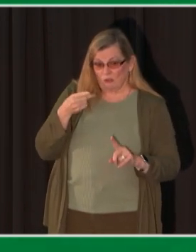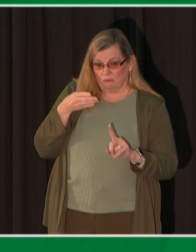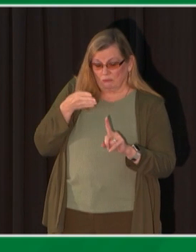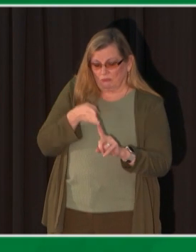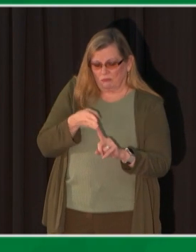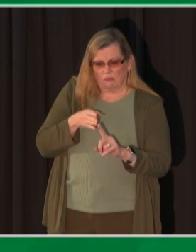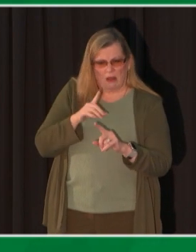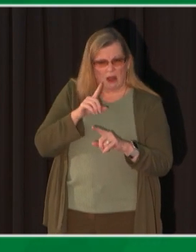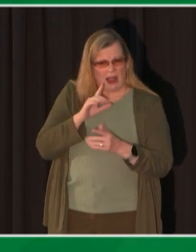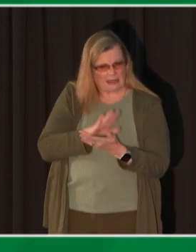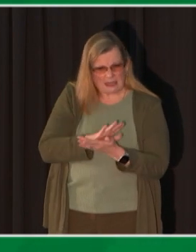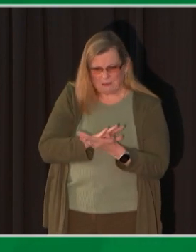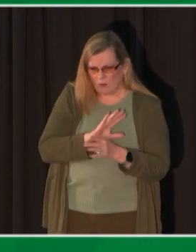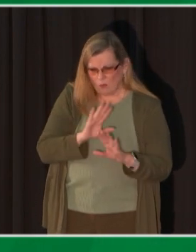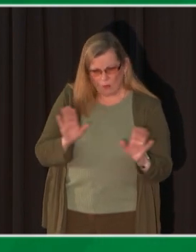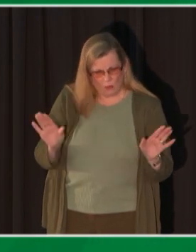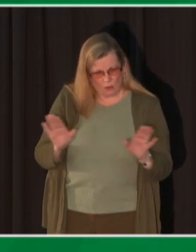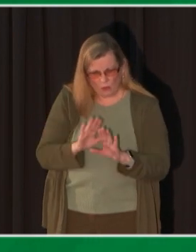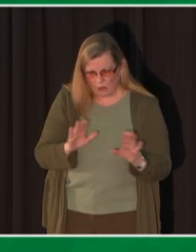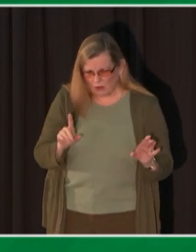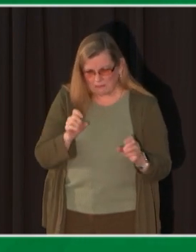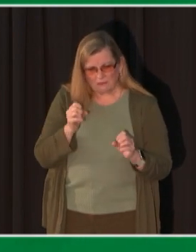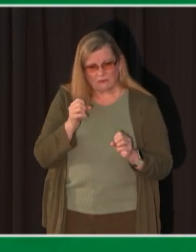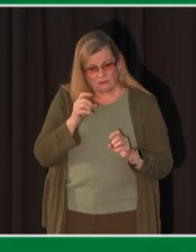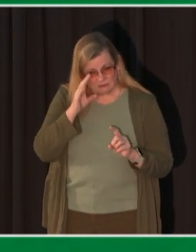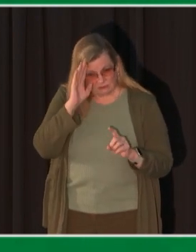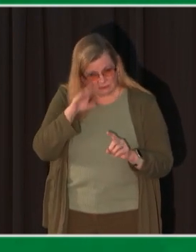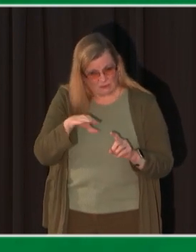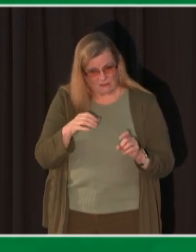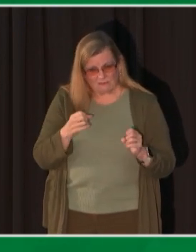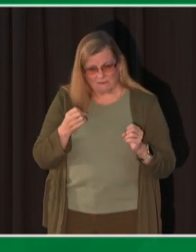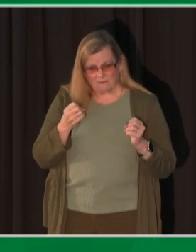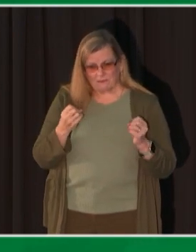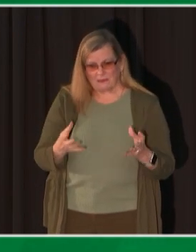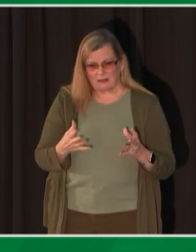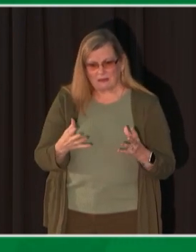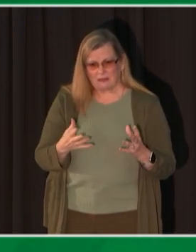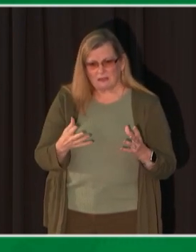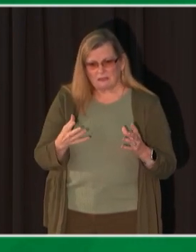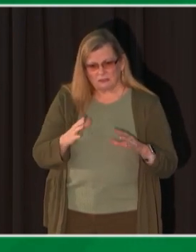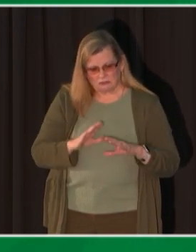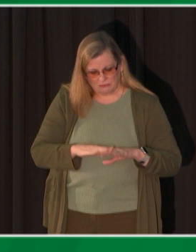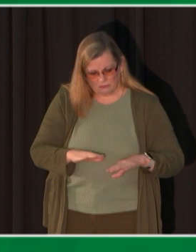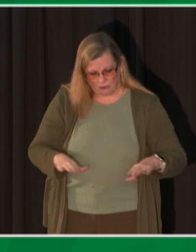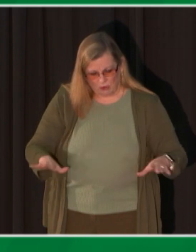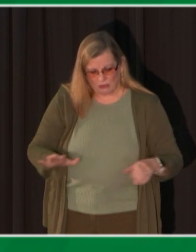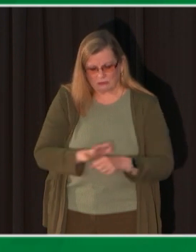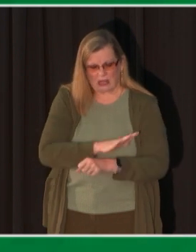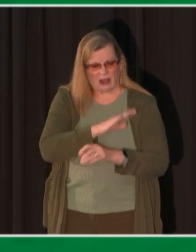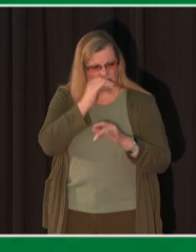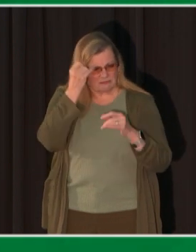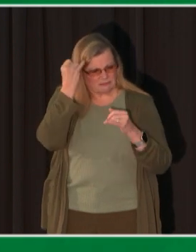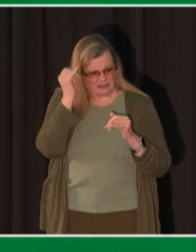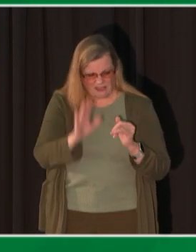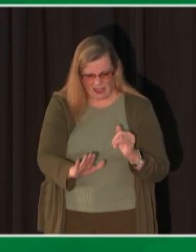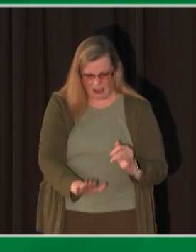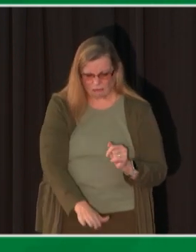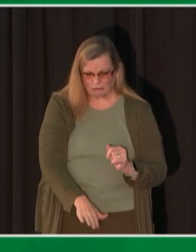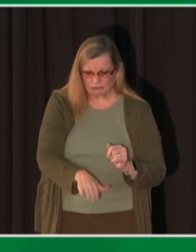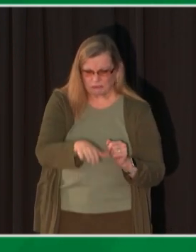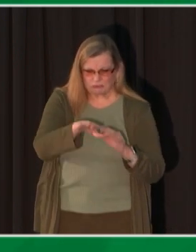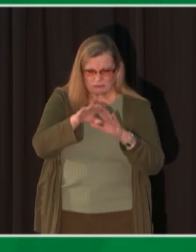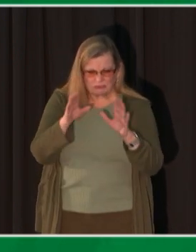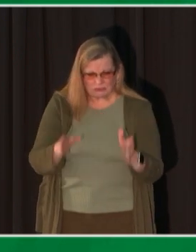our schools are normally focused on the whole child, they continue to be focused on the whole child during this